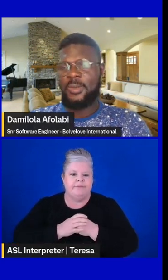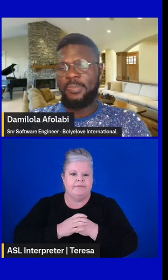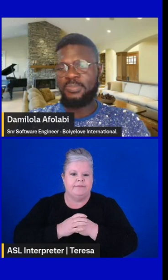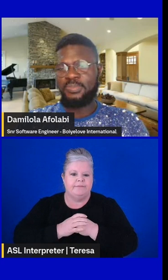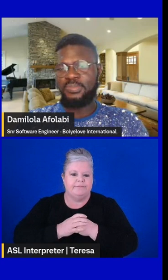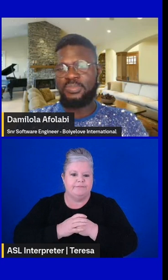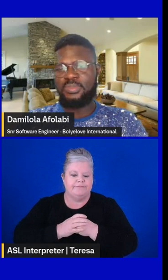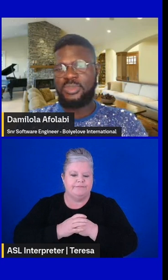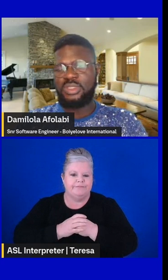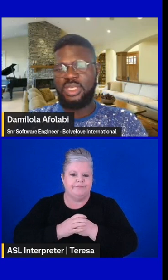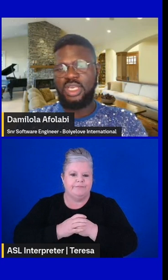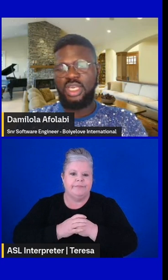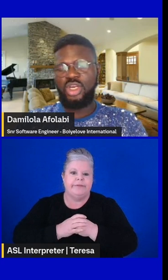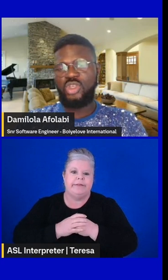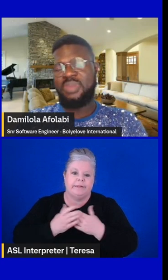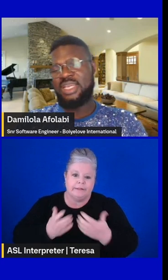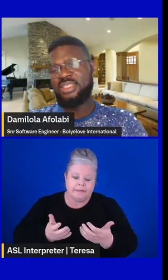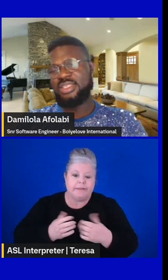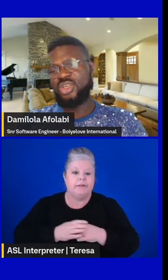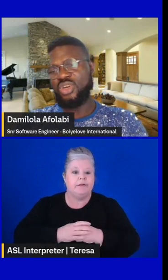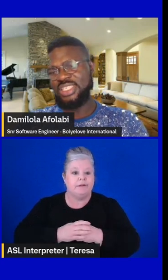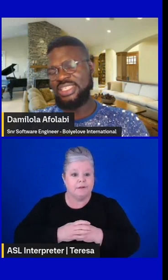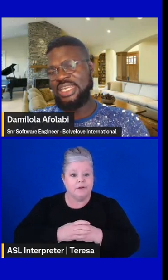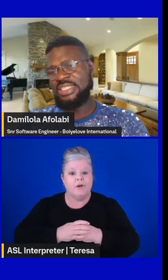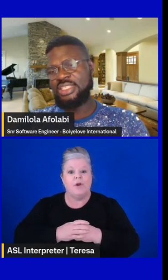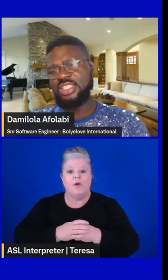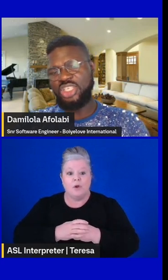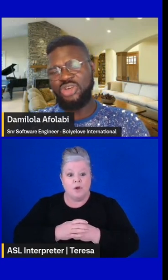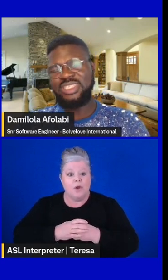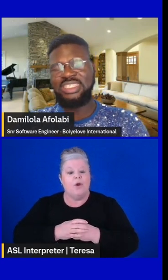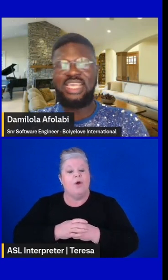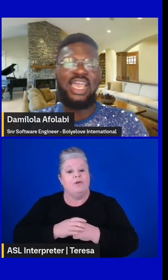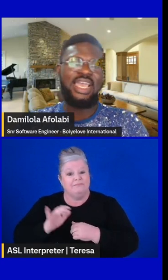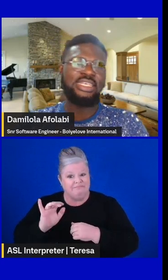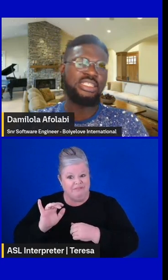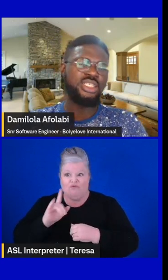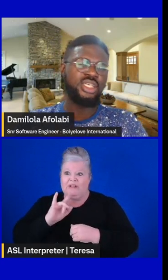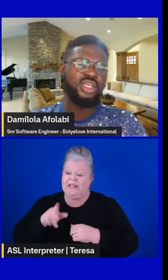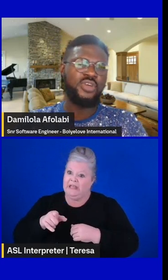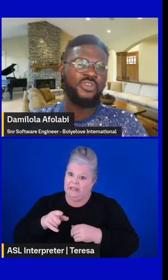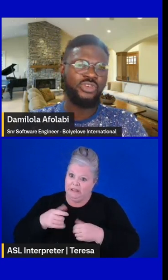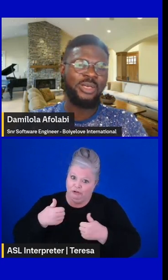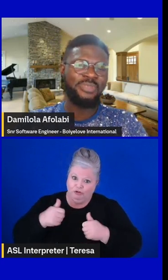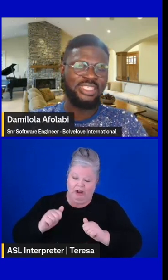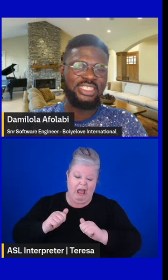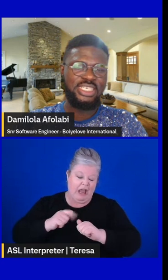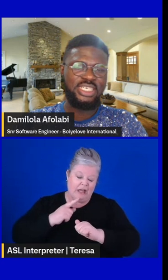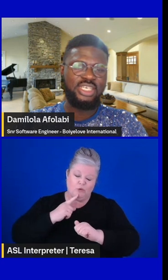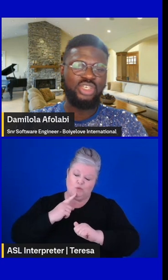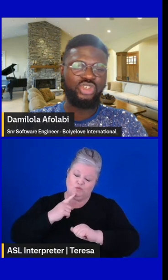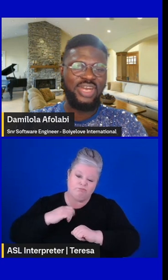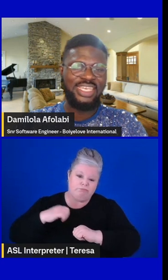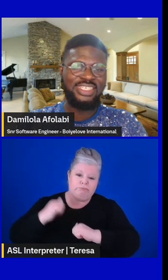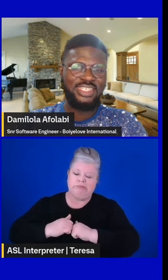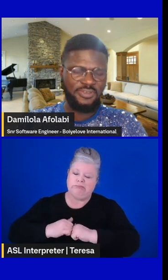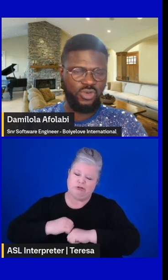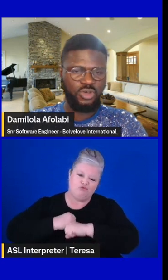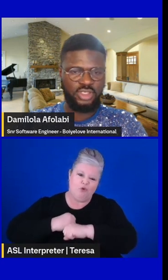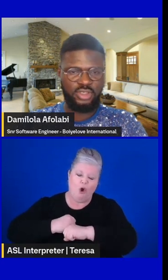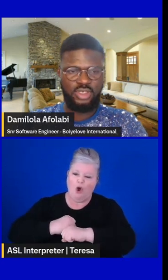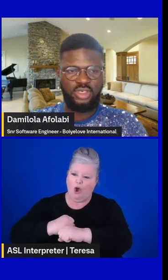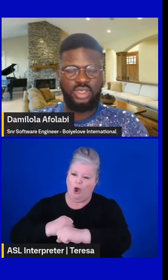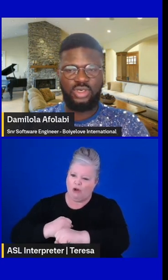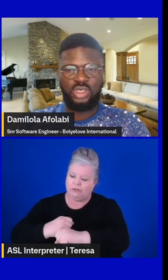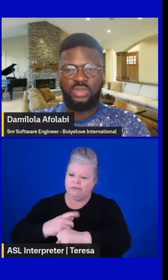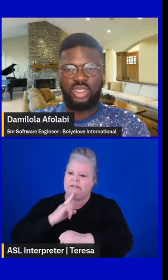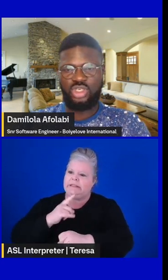And it also makes consistent security and vulnerability tracking